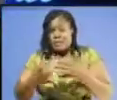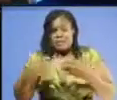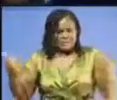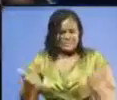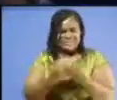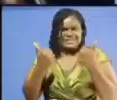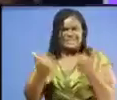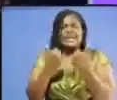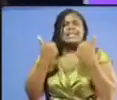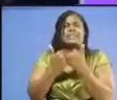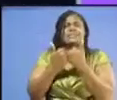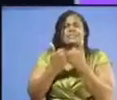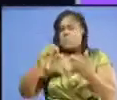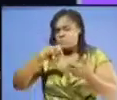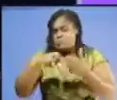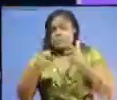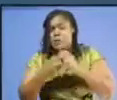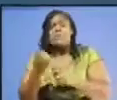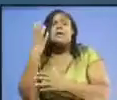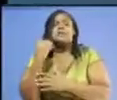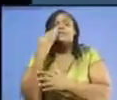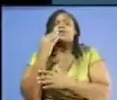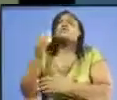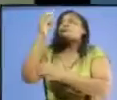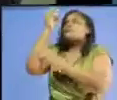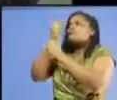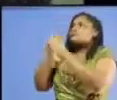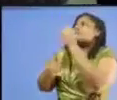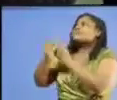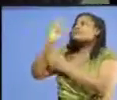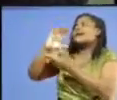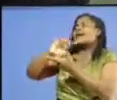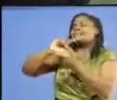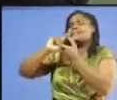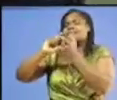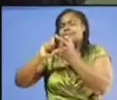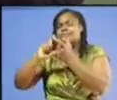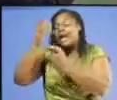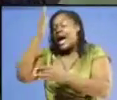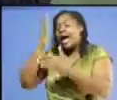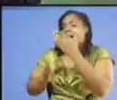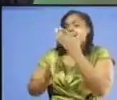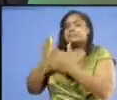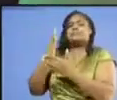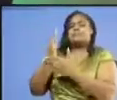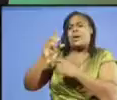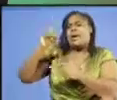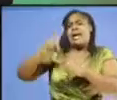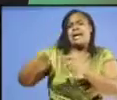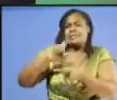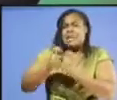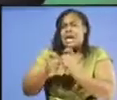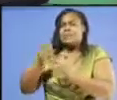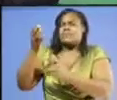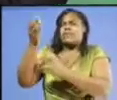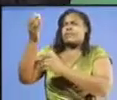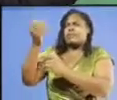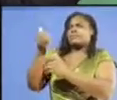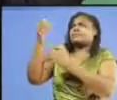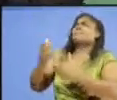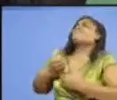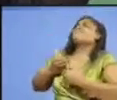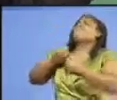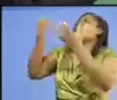you, you go hold to God's unchanging hand. And when you find that your hand is slipping, just cry